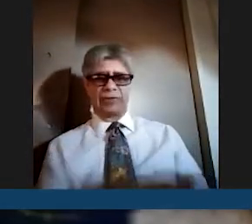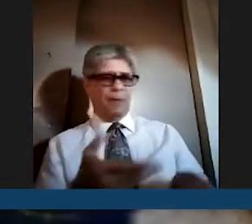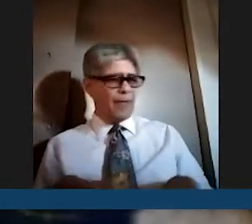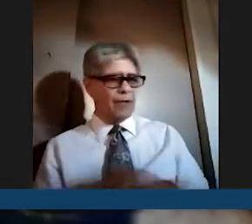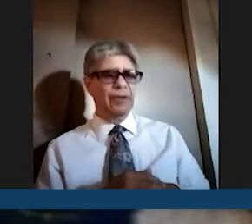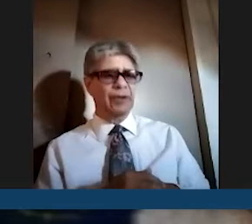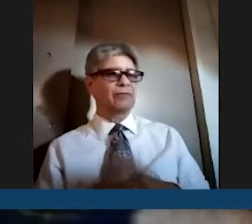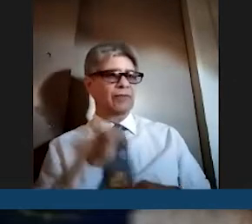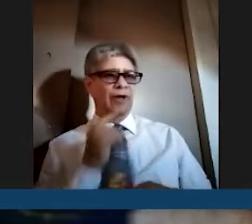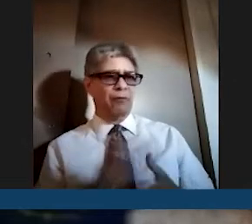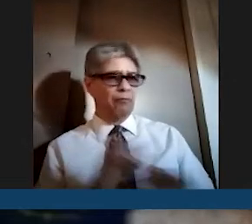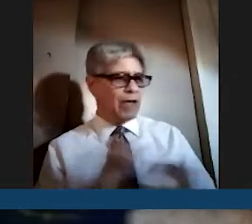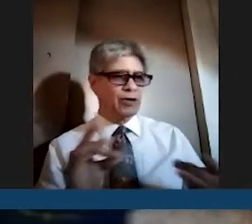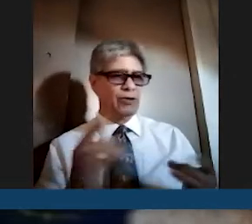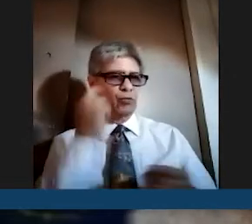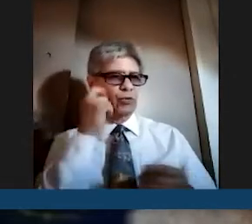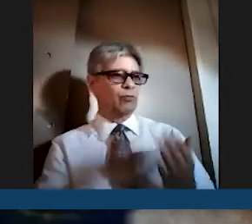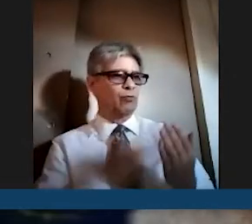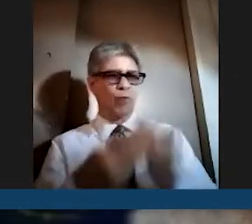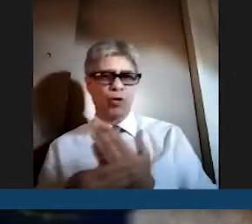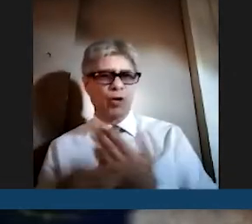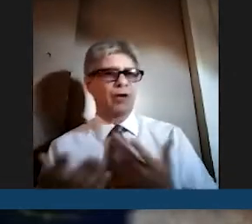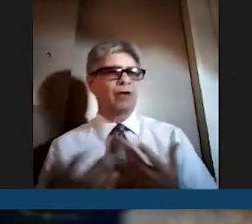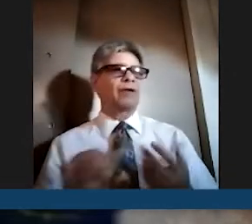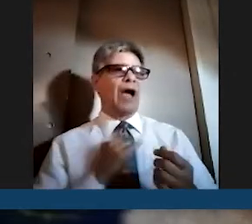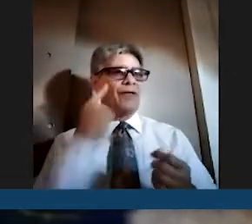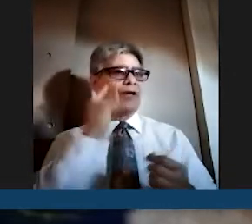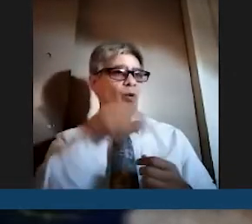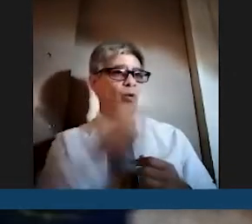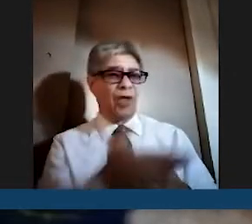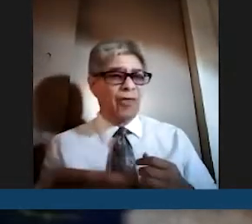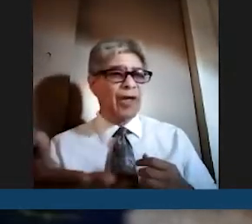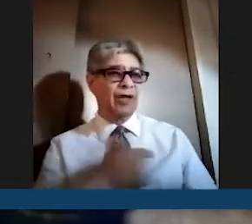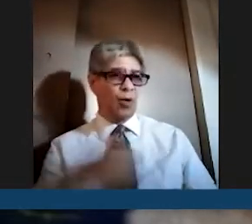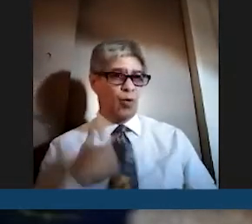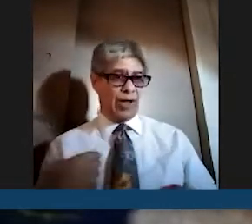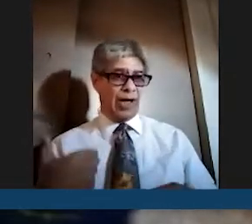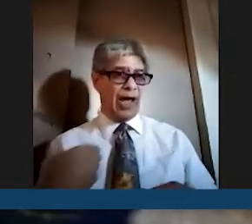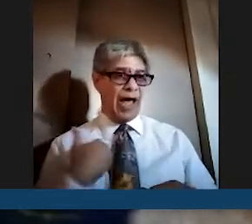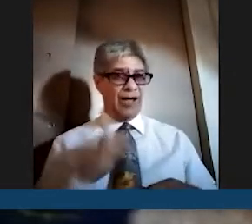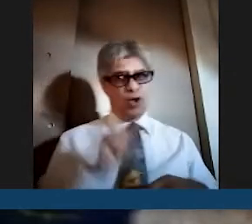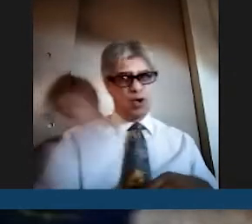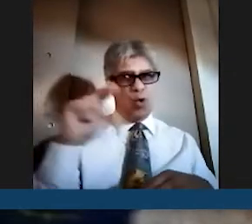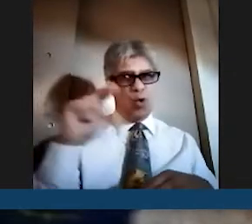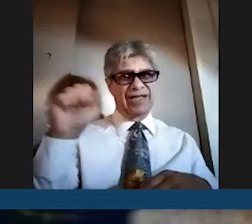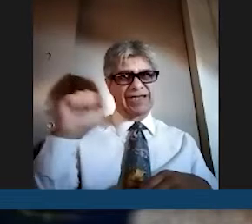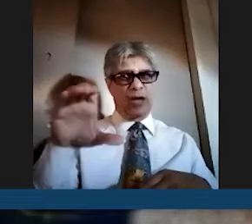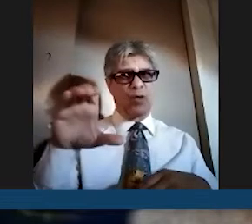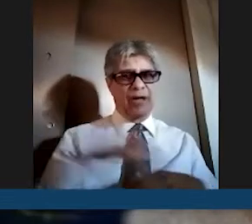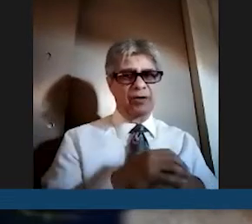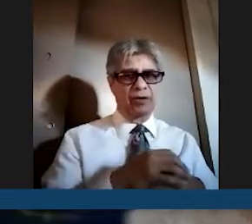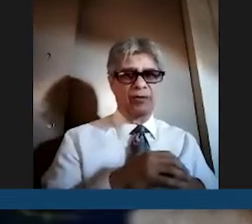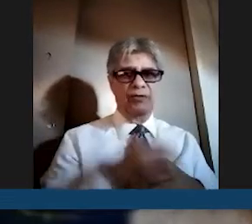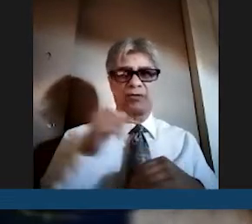mentioned, very few programs that are available to us. I think the only thing that we had in North Sacramento was UC Davis Upper Bound